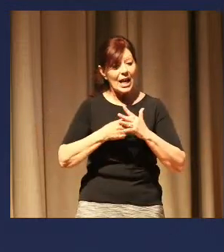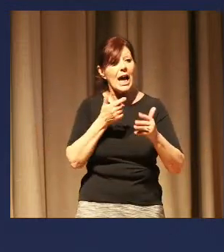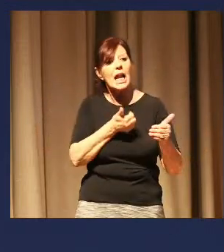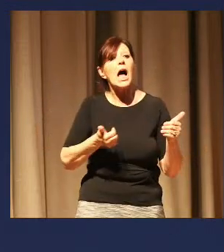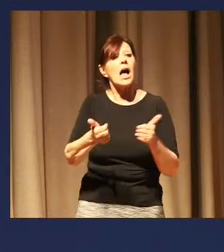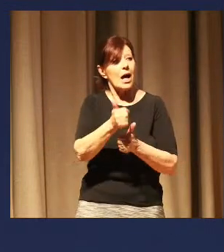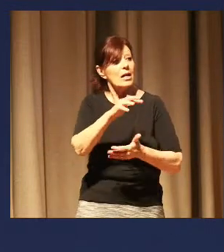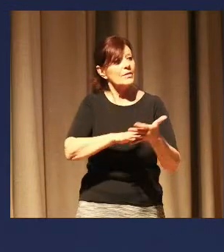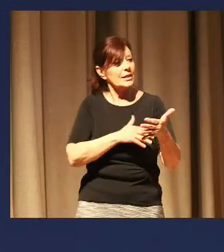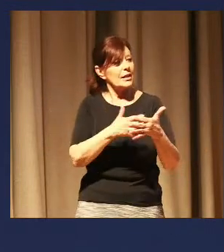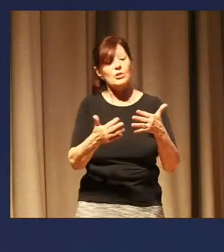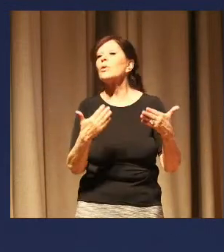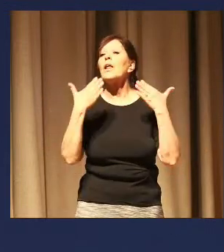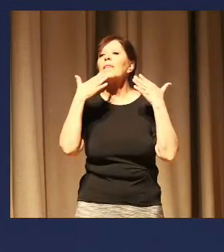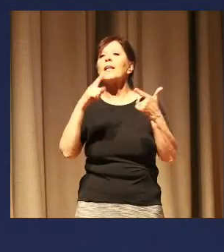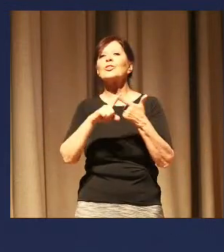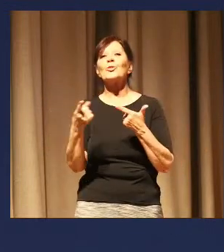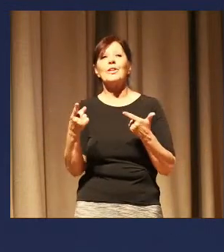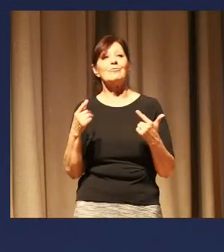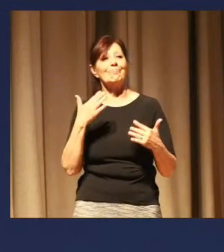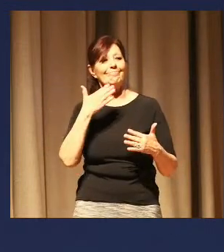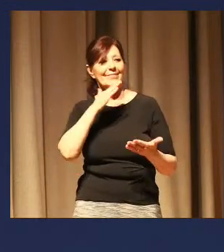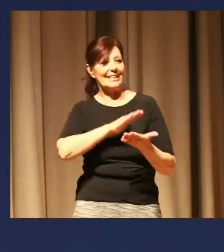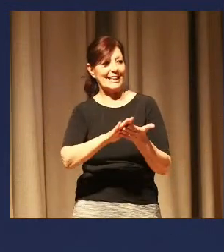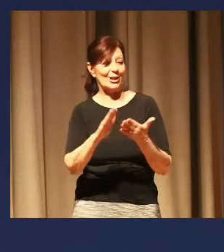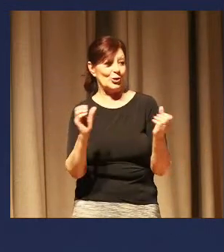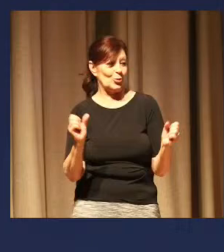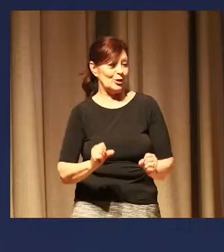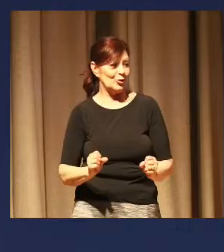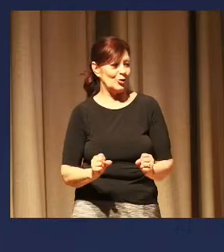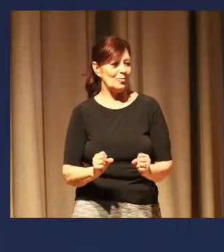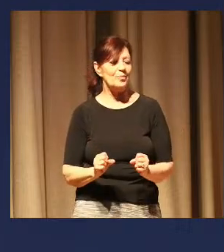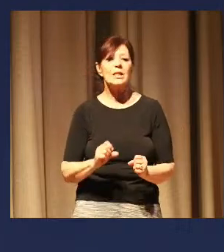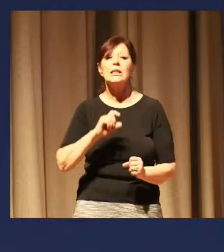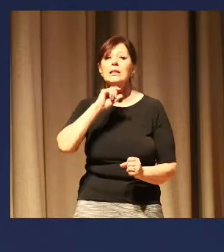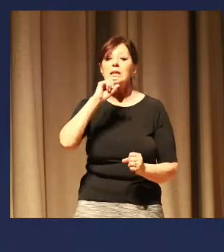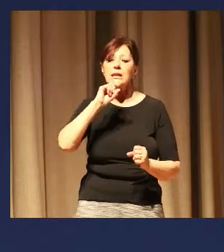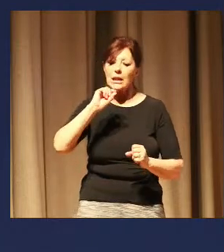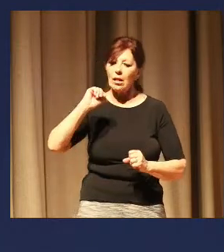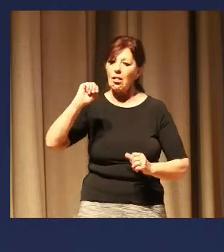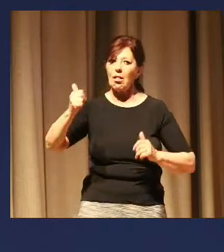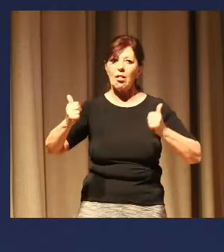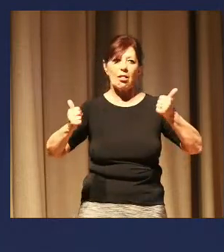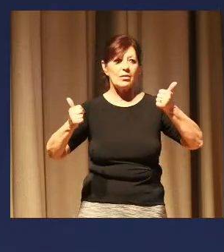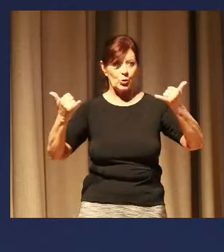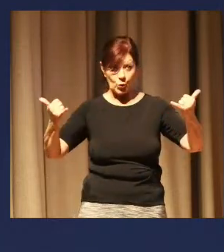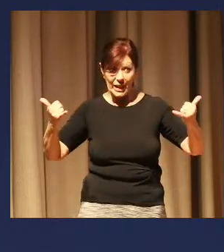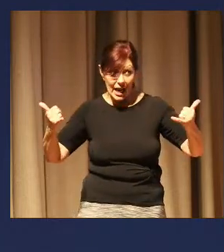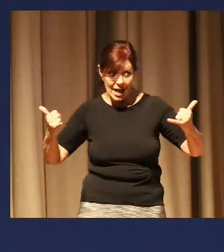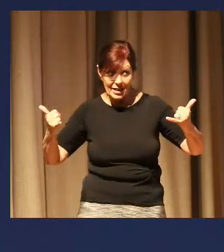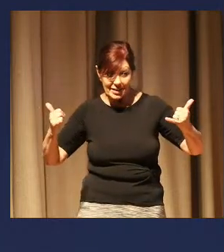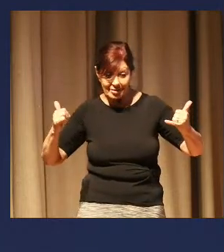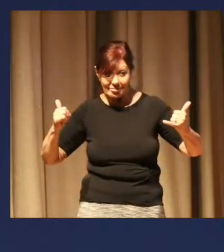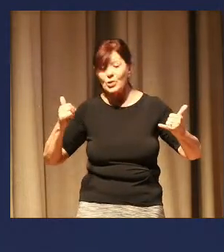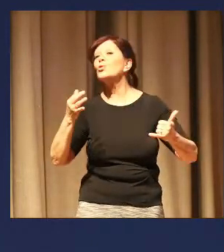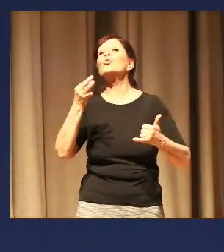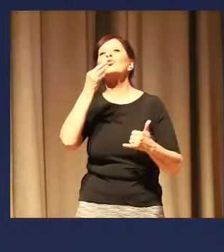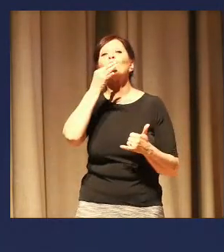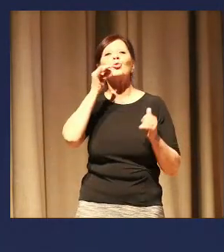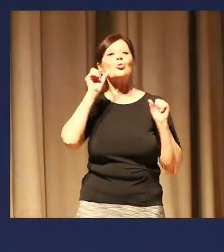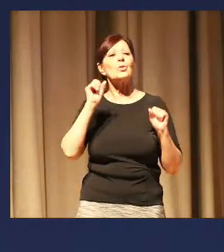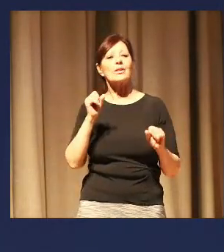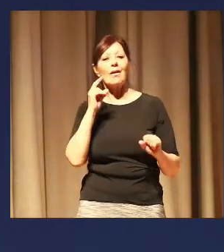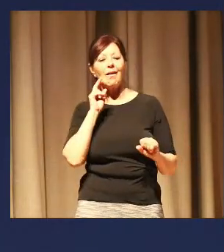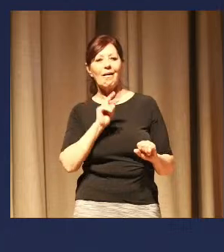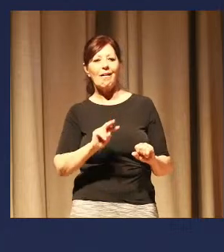of schedule, thanks to our mild winter. Structural steel is being installed today, and soon we will be able to